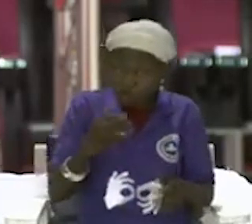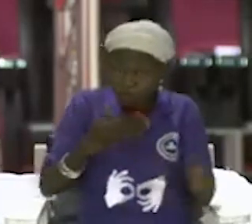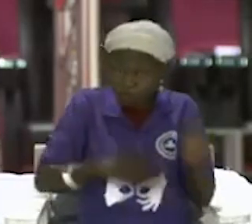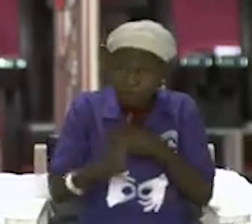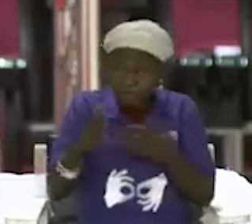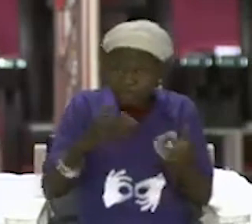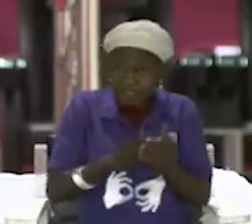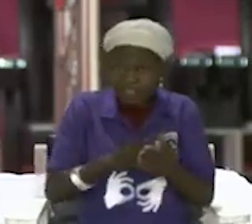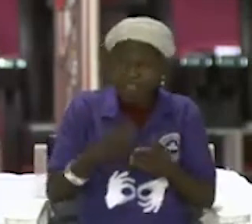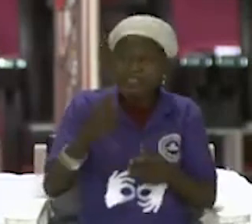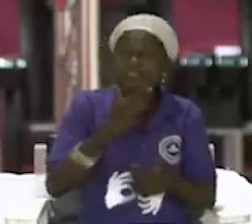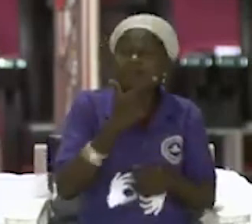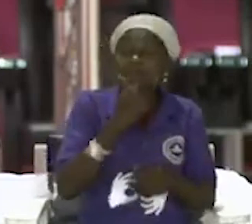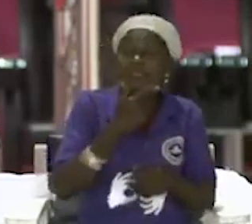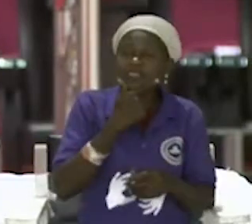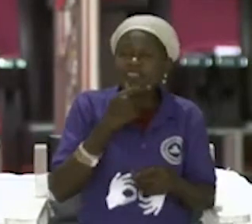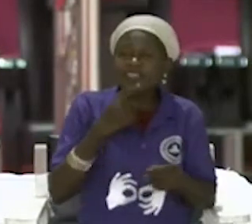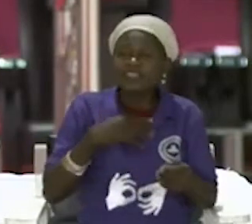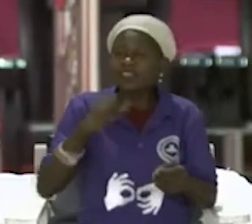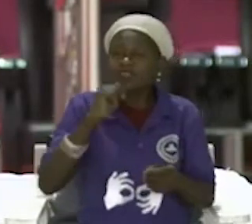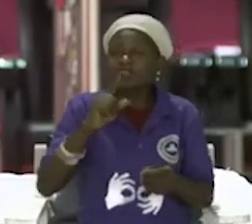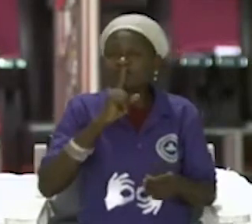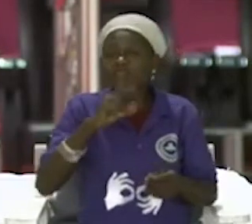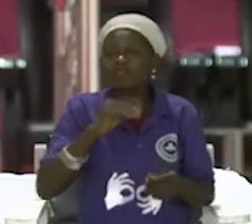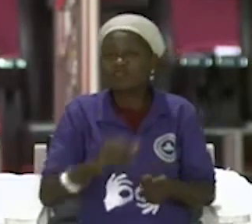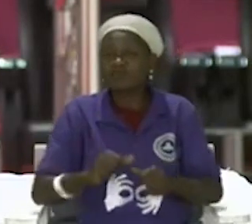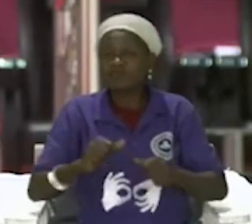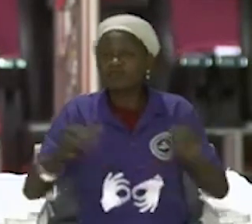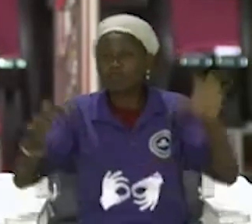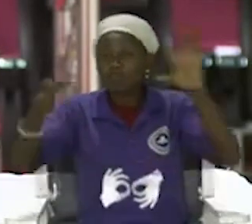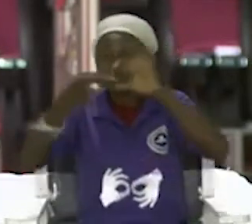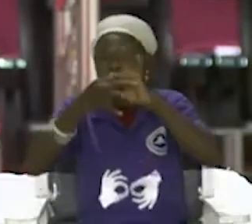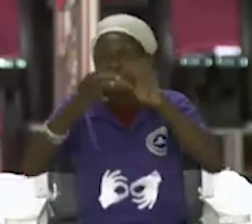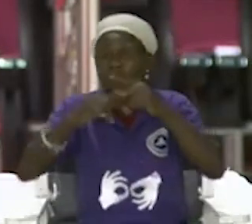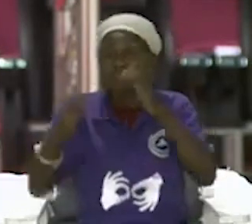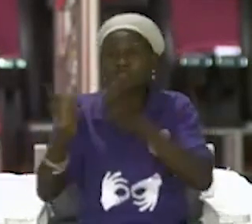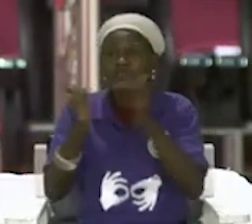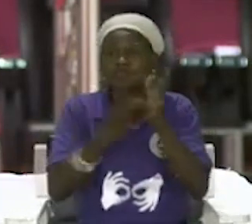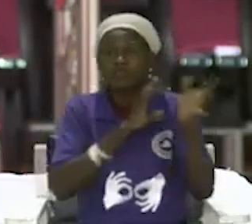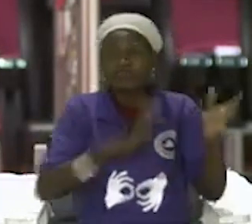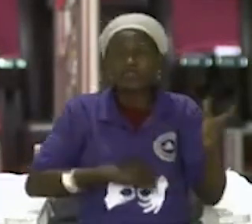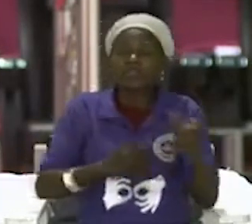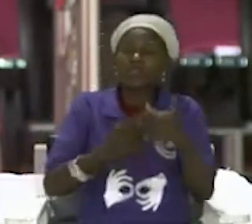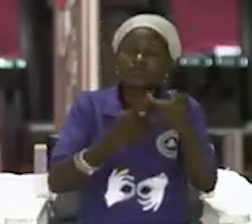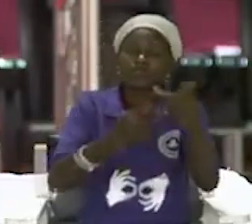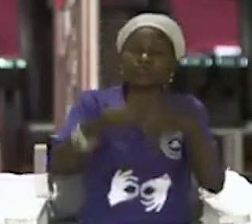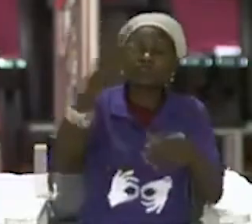really connected to Jesus Christ. Run forward now. Come and